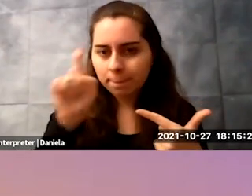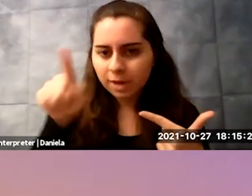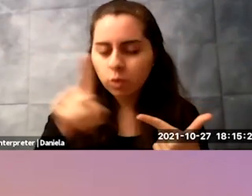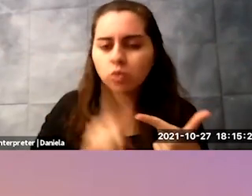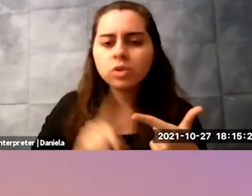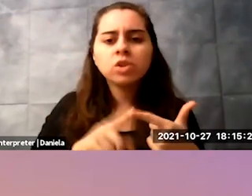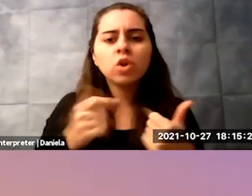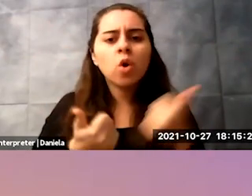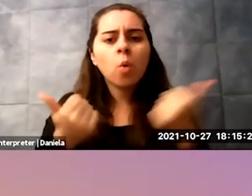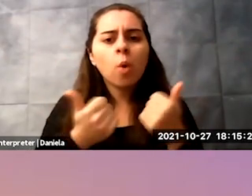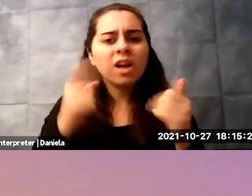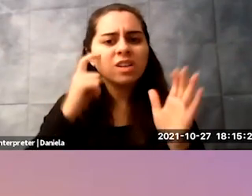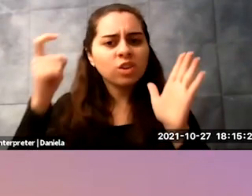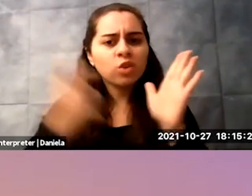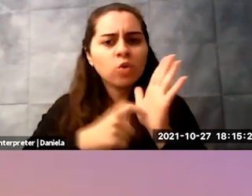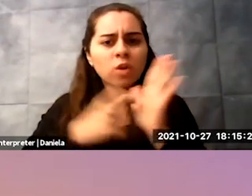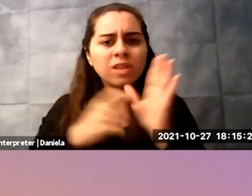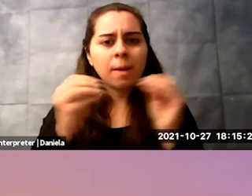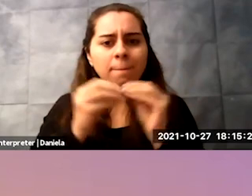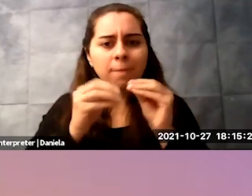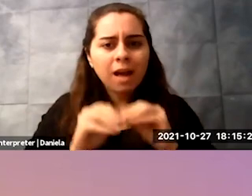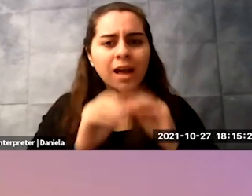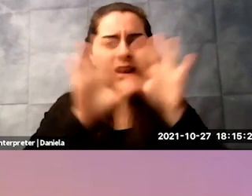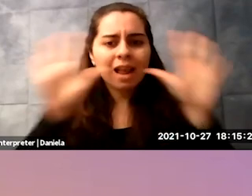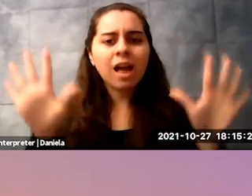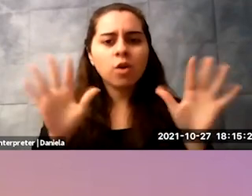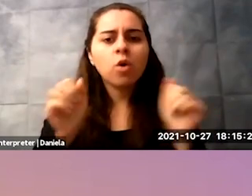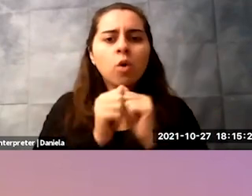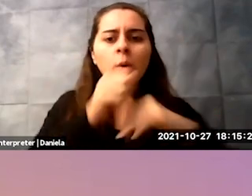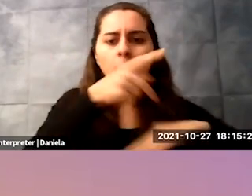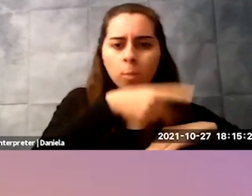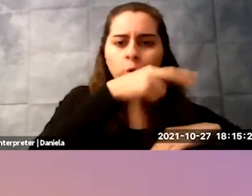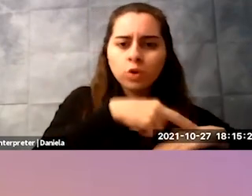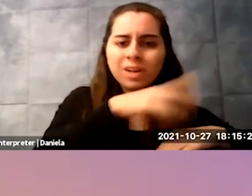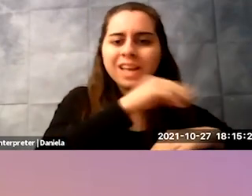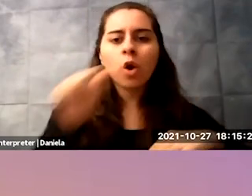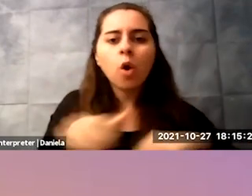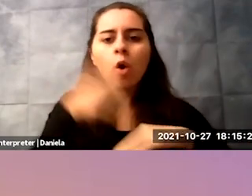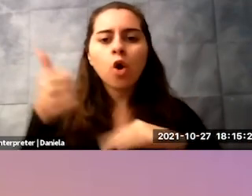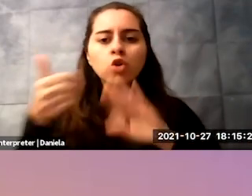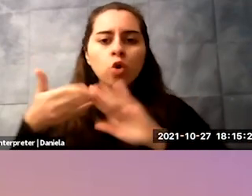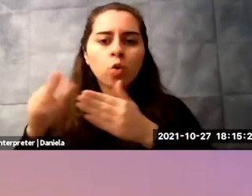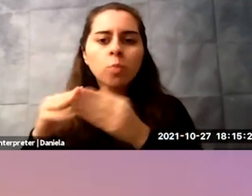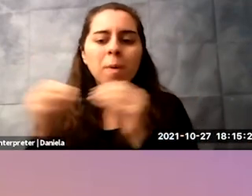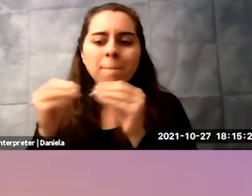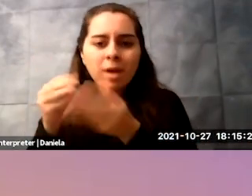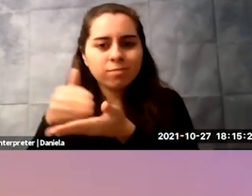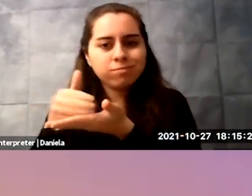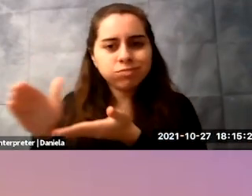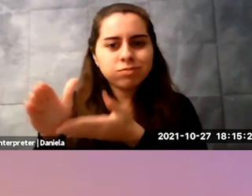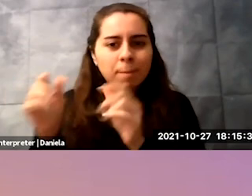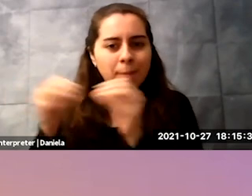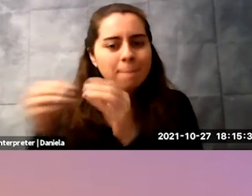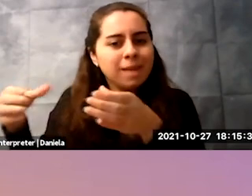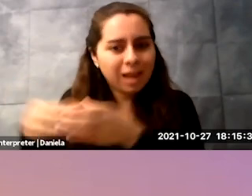most obvious issues and intersectional links between Puerto Ricans and other minoritized populations in the US